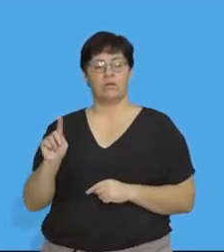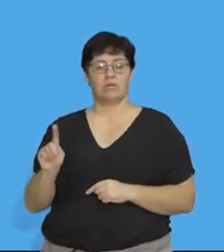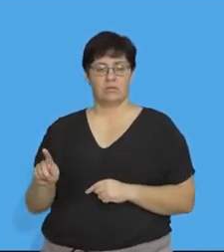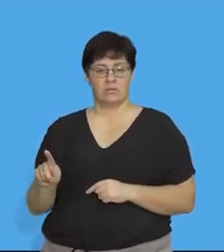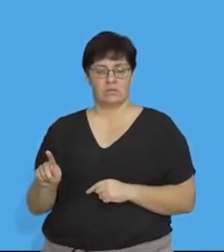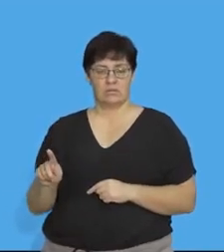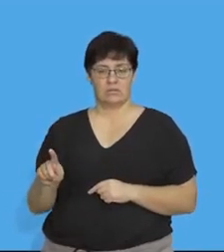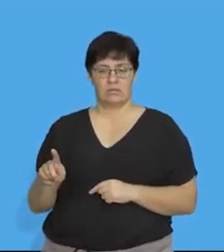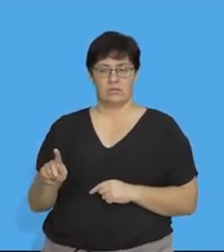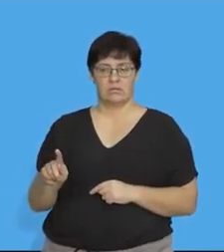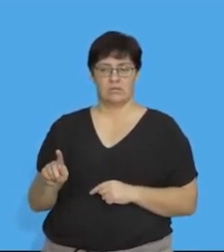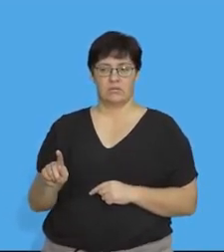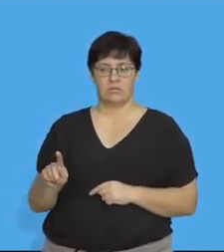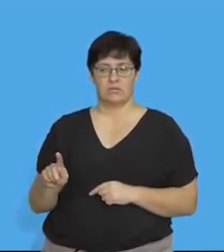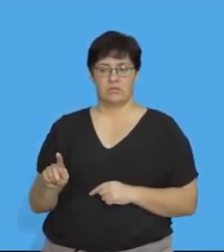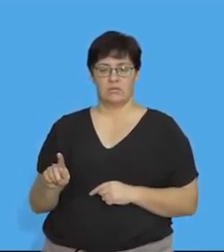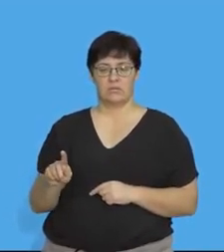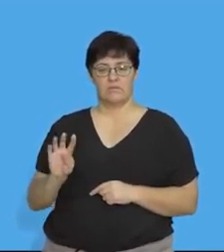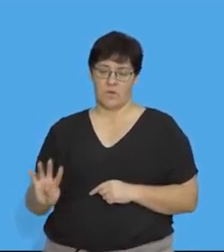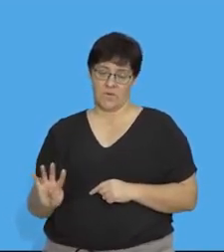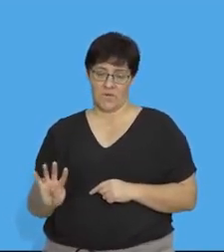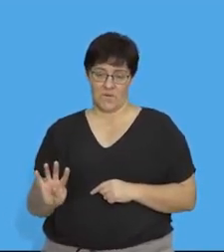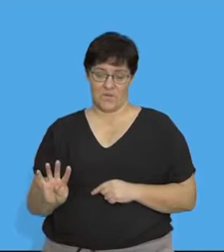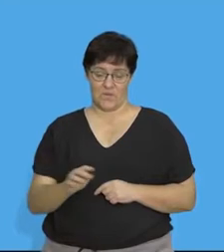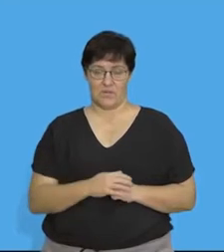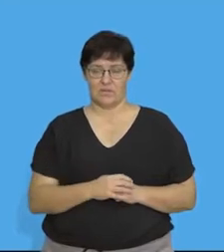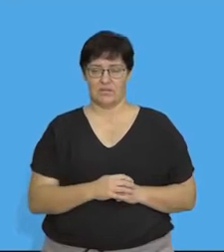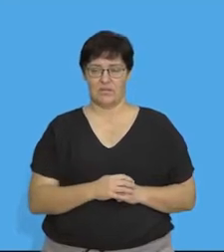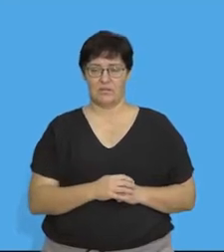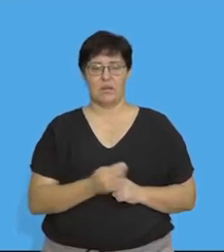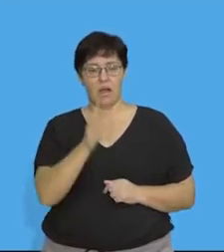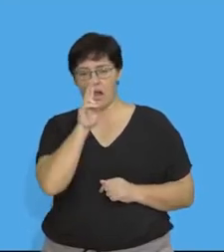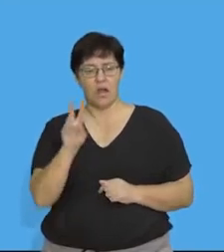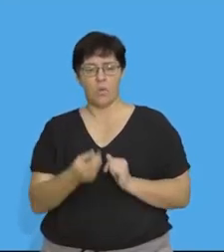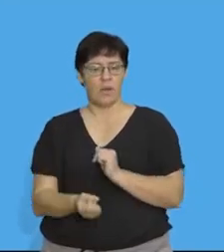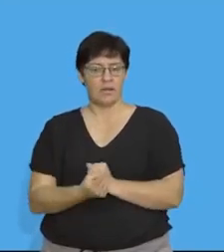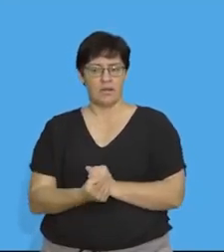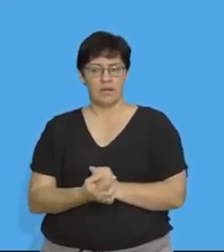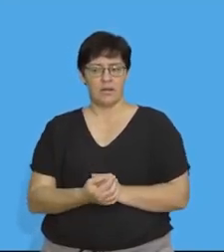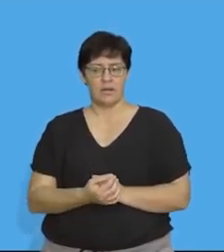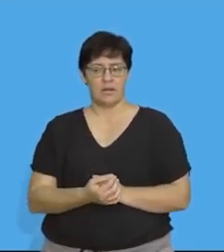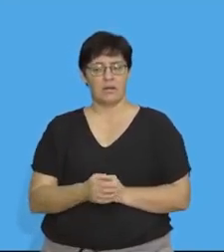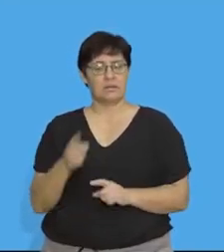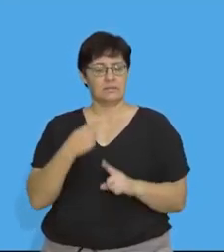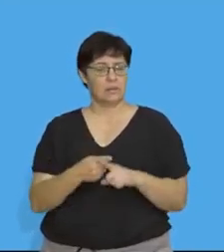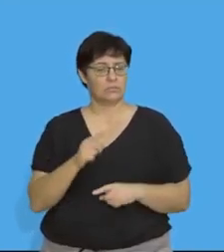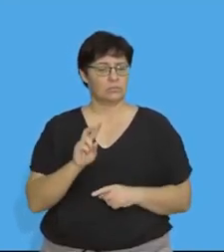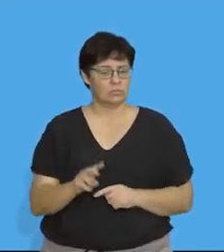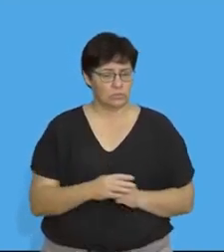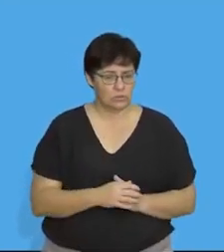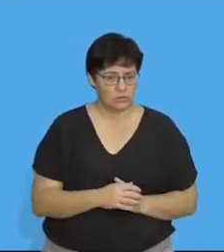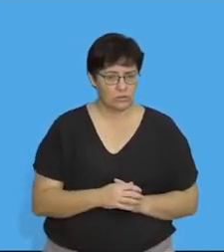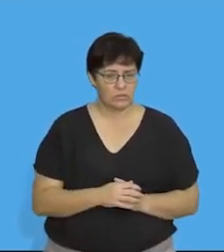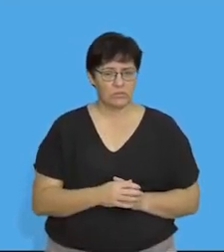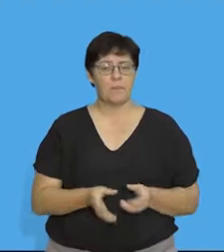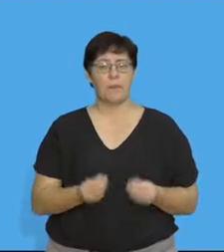2, and we'll go from 2 to 4. And notice what's happening here. If we multiply this by 2, we'll get